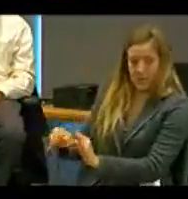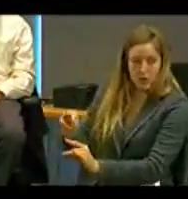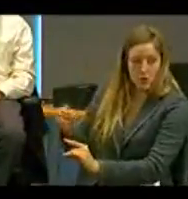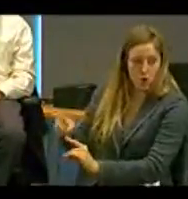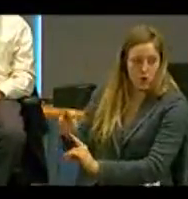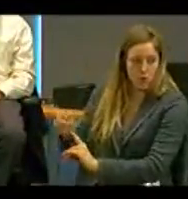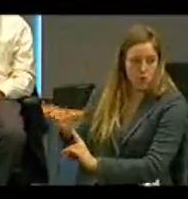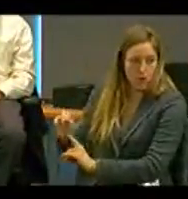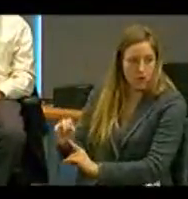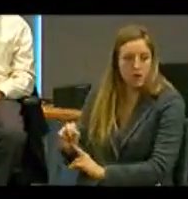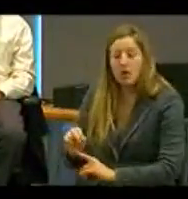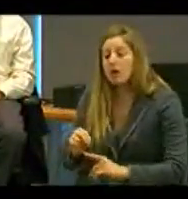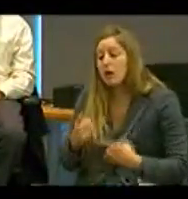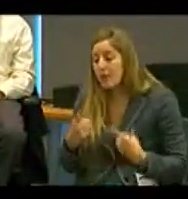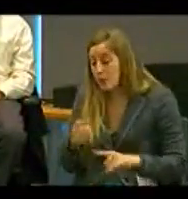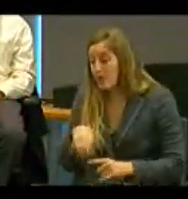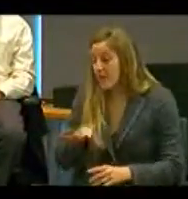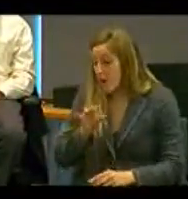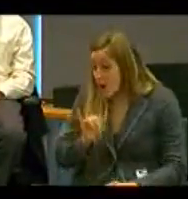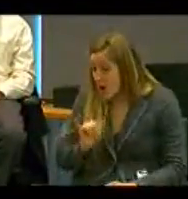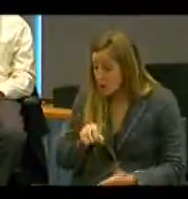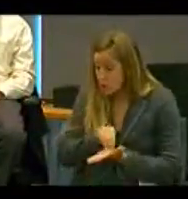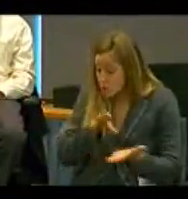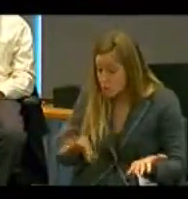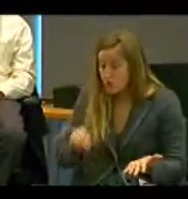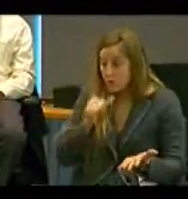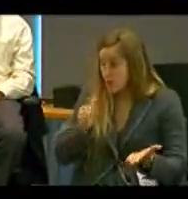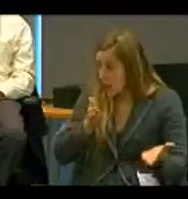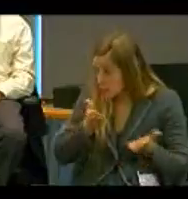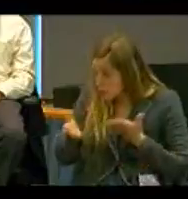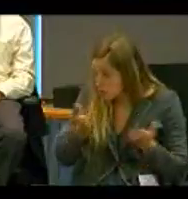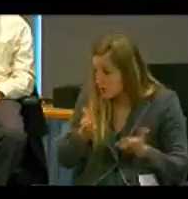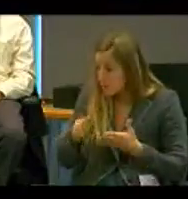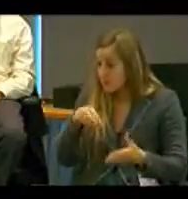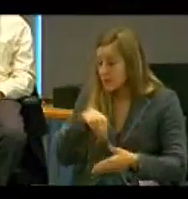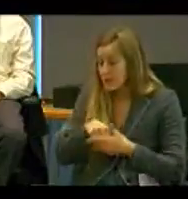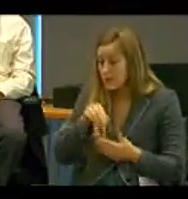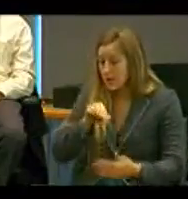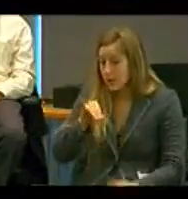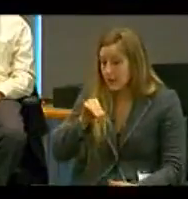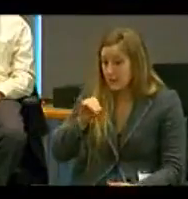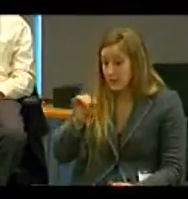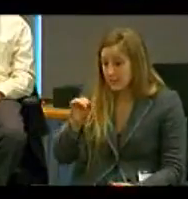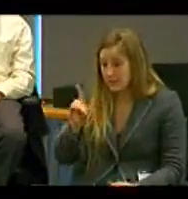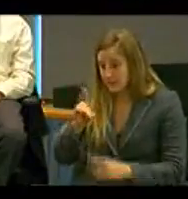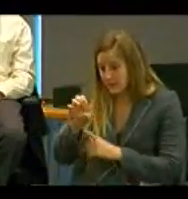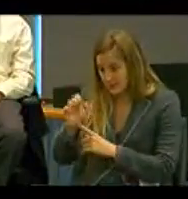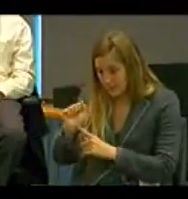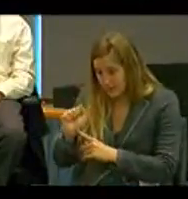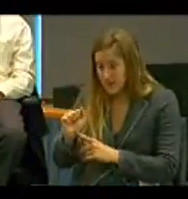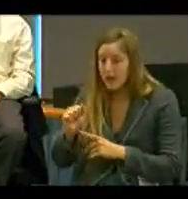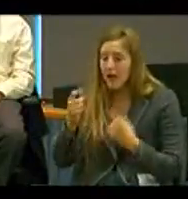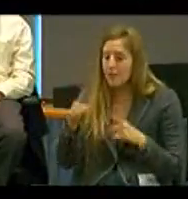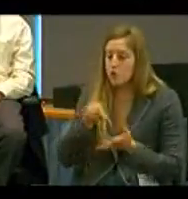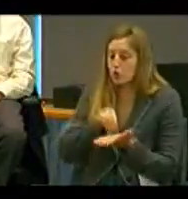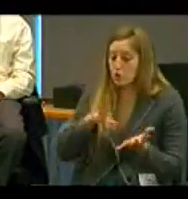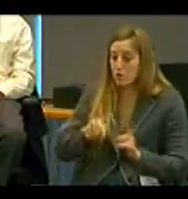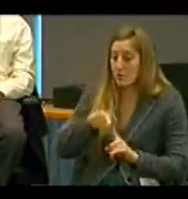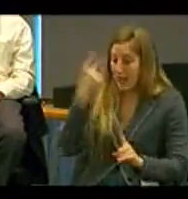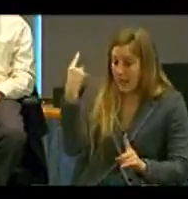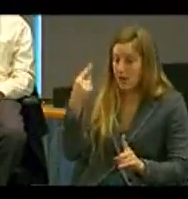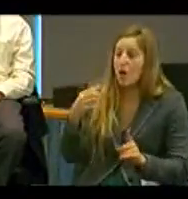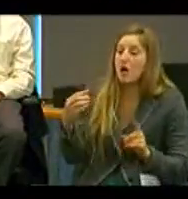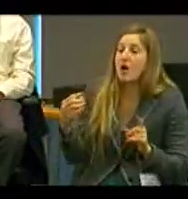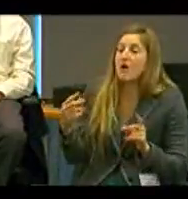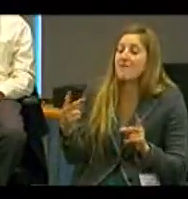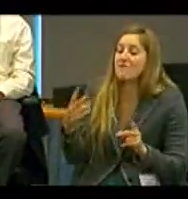that among students served under IDEA, the Institute found that African American girls were 4 times as likely as white girls to experience 1 or more out of